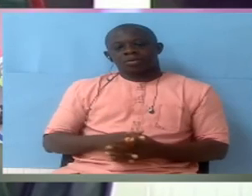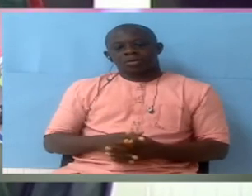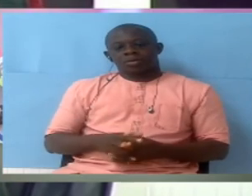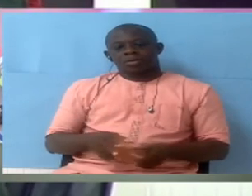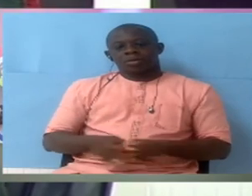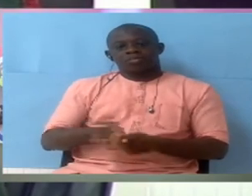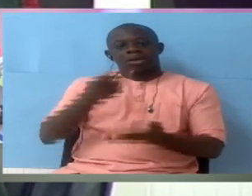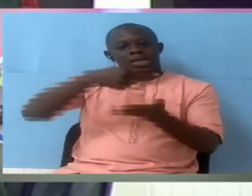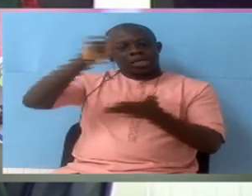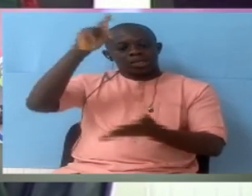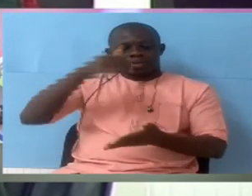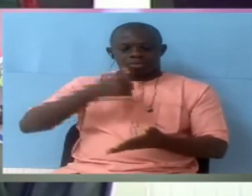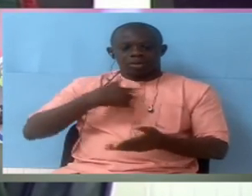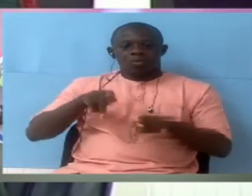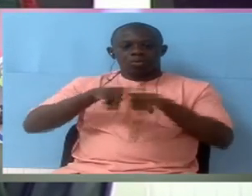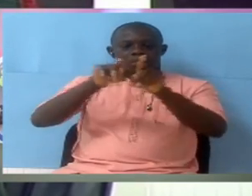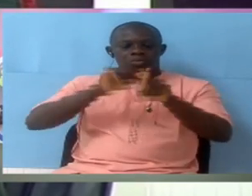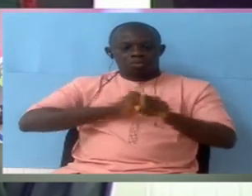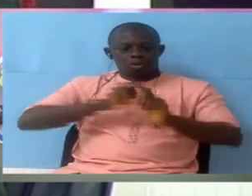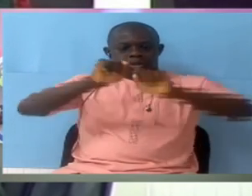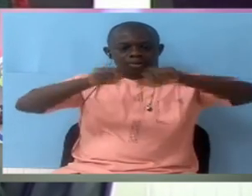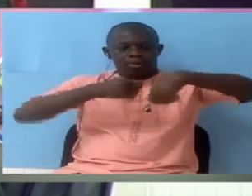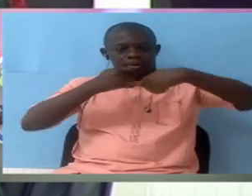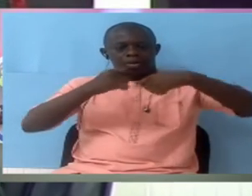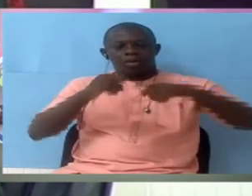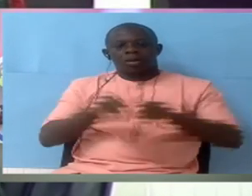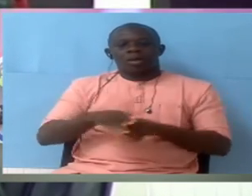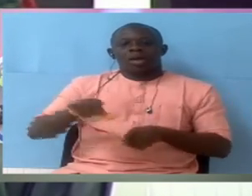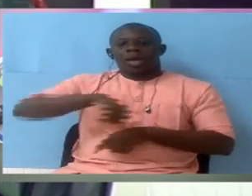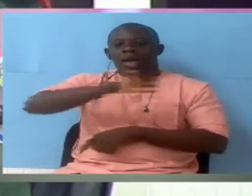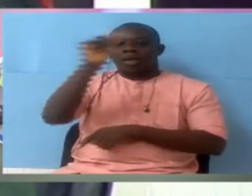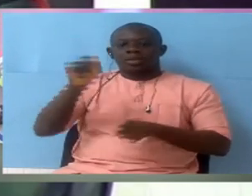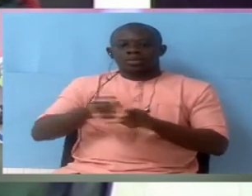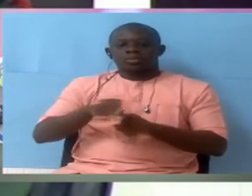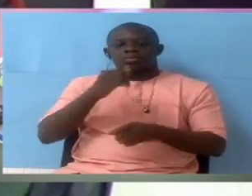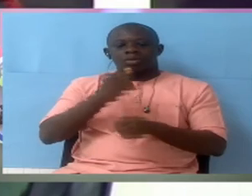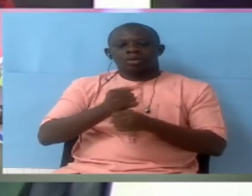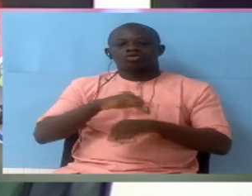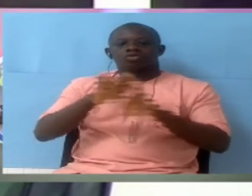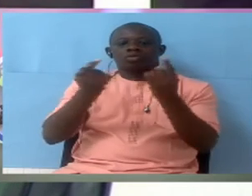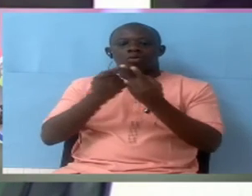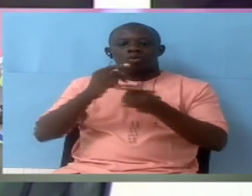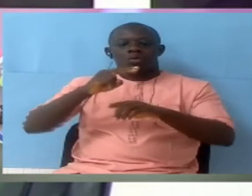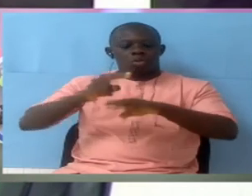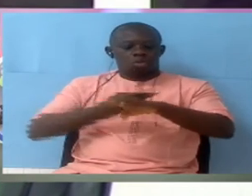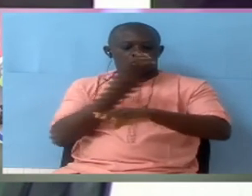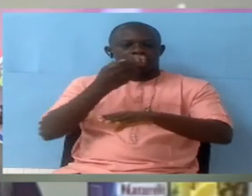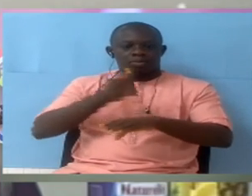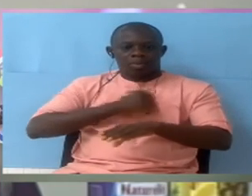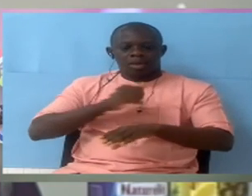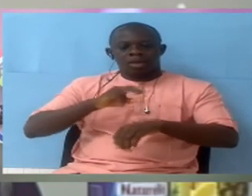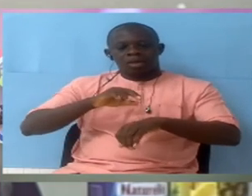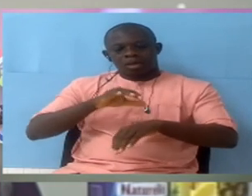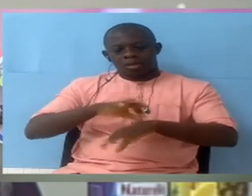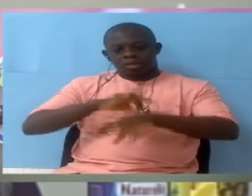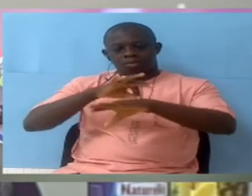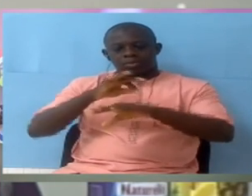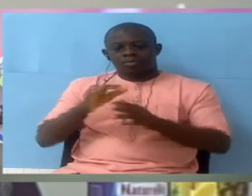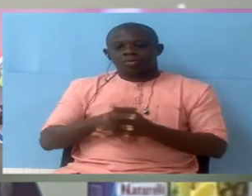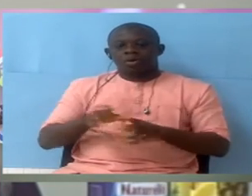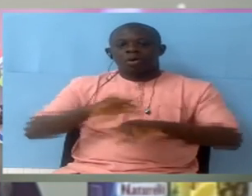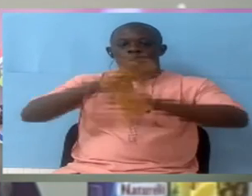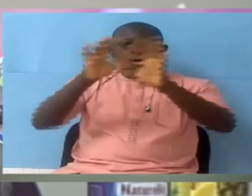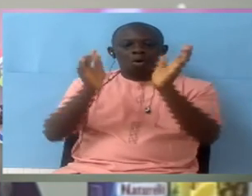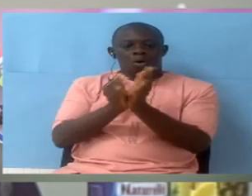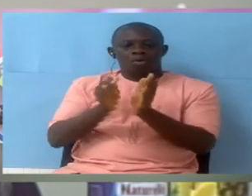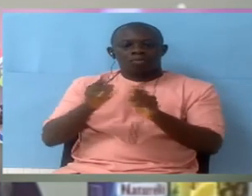me with their boots. Dinañ ma wéx ak seen dalay. And then scrape my flesh. Dal di xoo suma derbe. All my